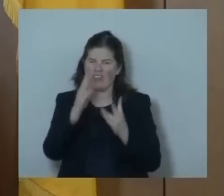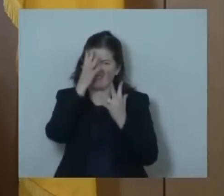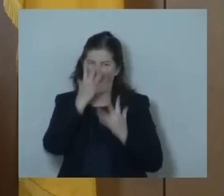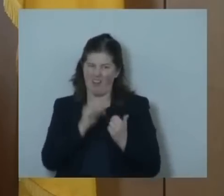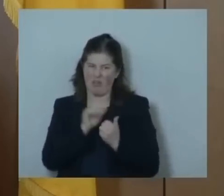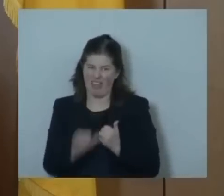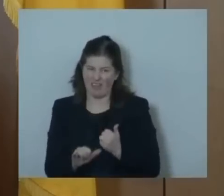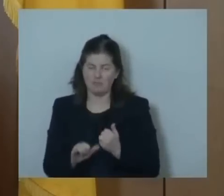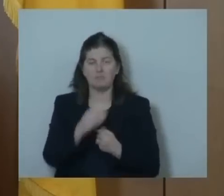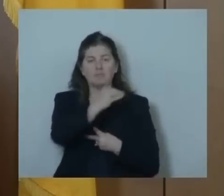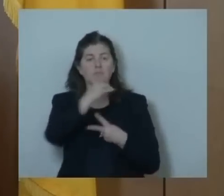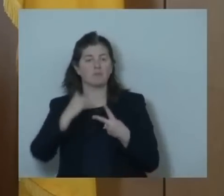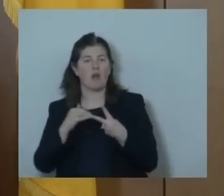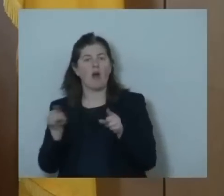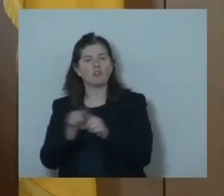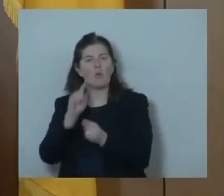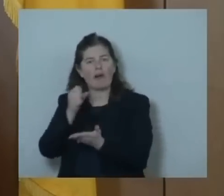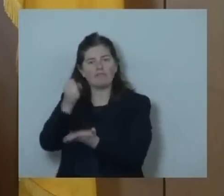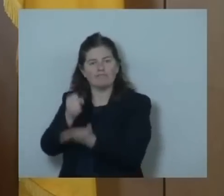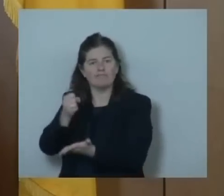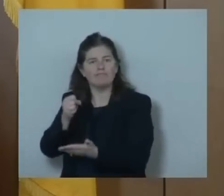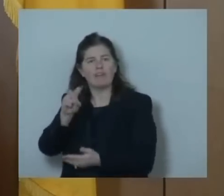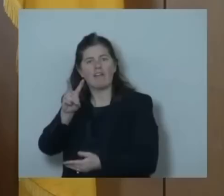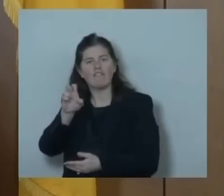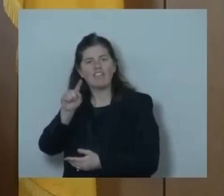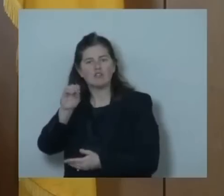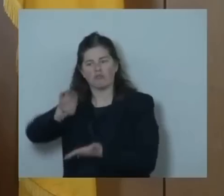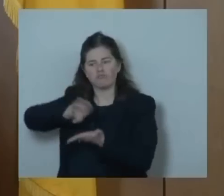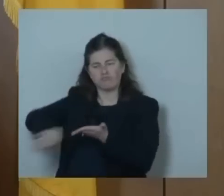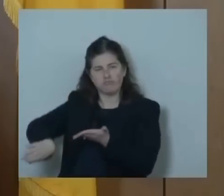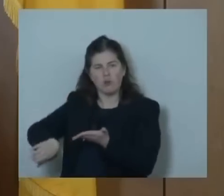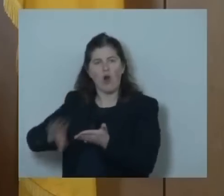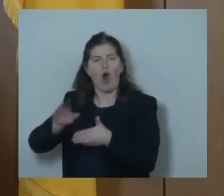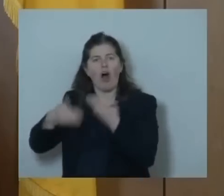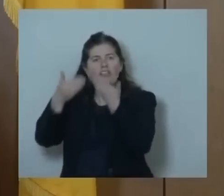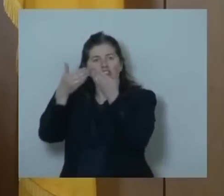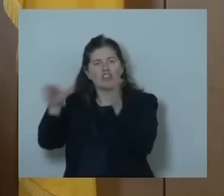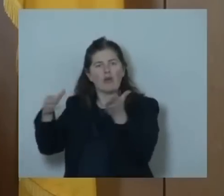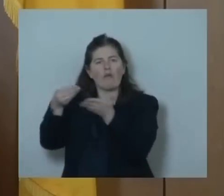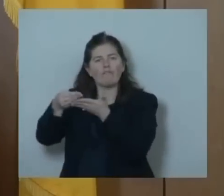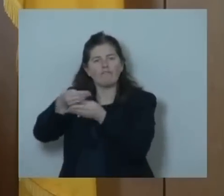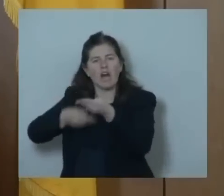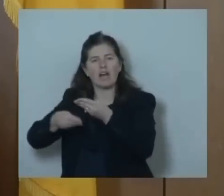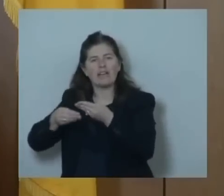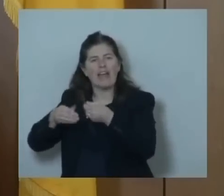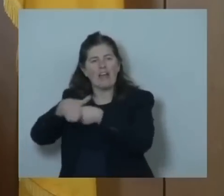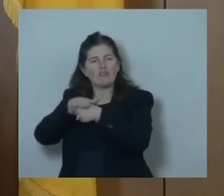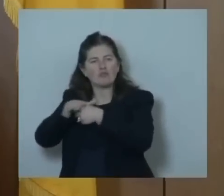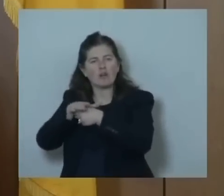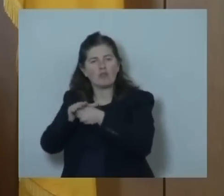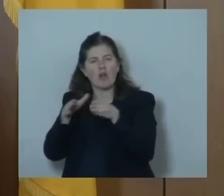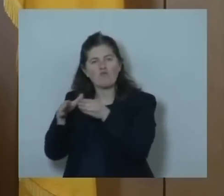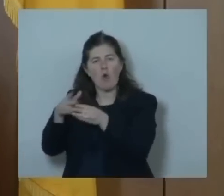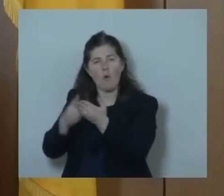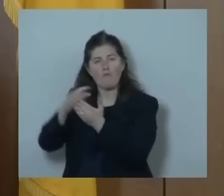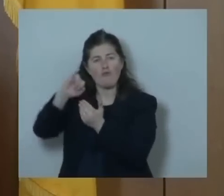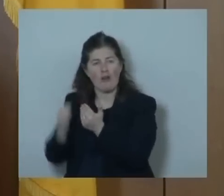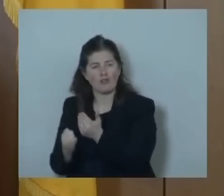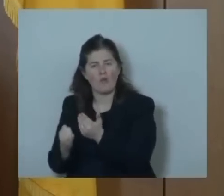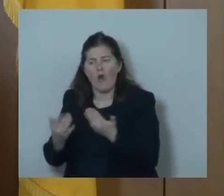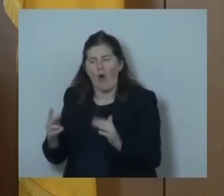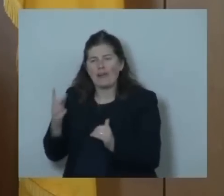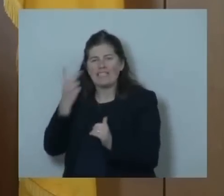that. But I also vetoed, right, all the general fund infrastructure and road projects, because we could already